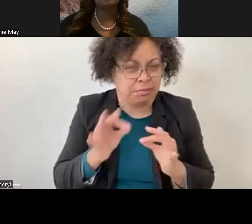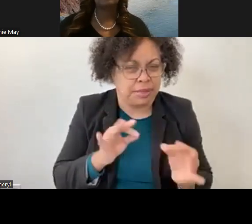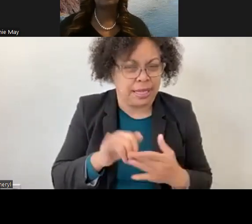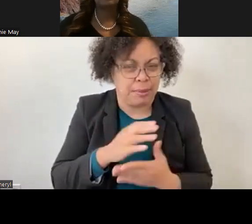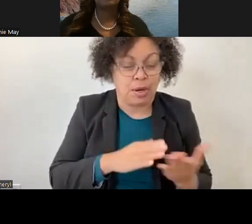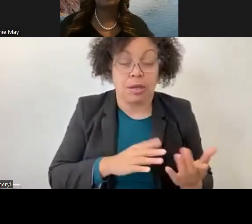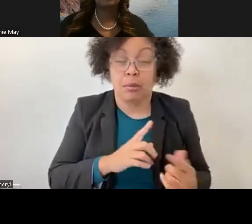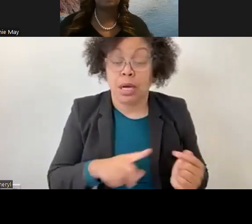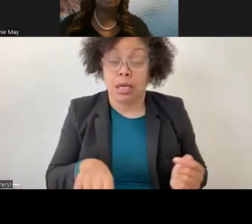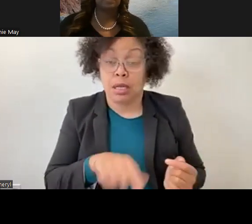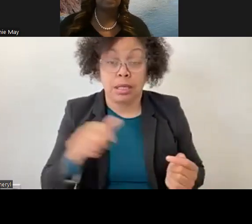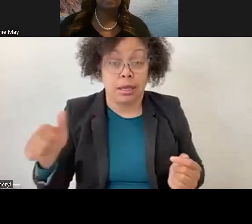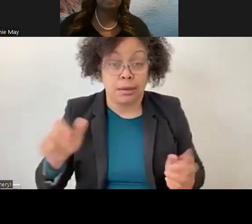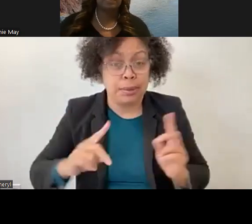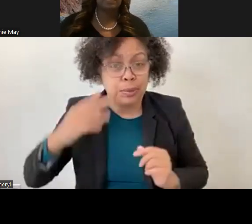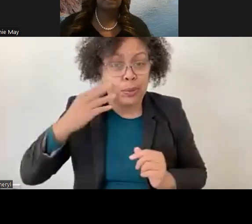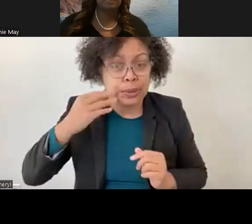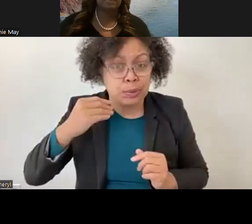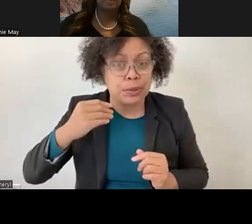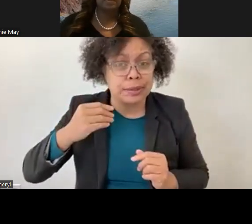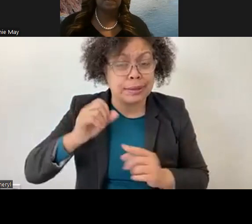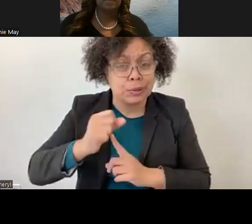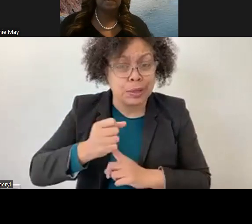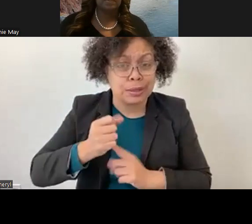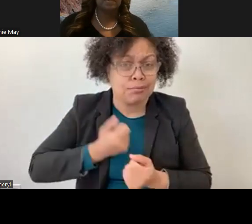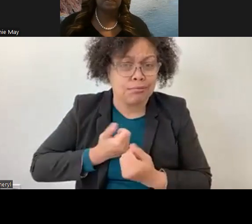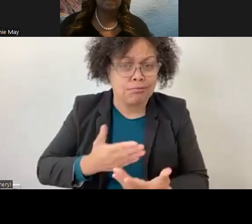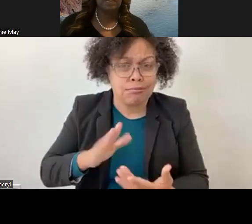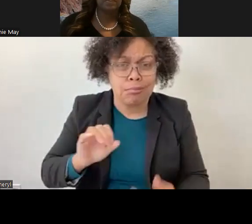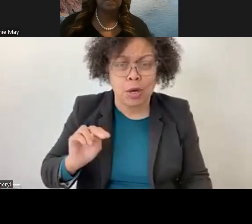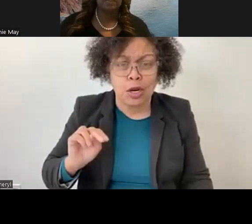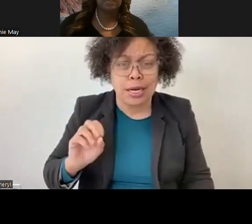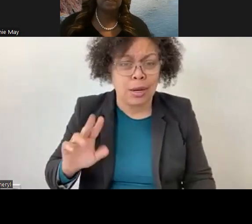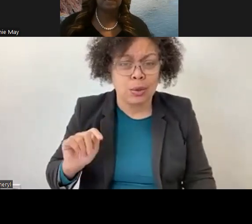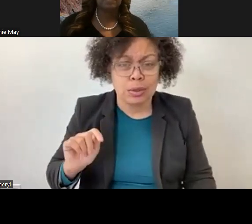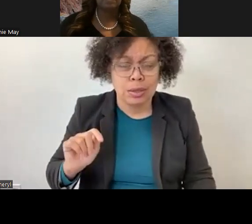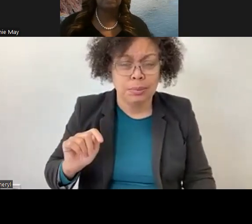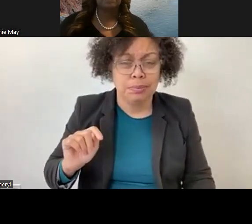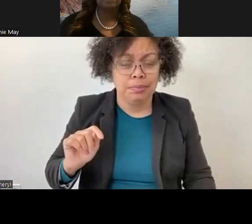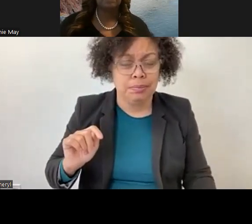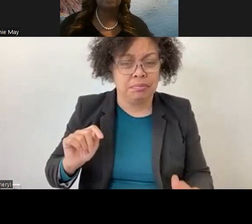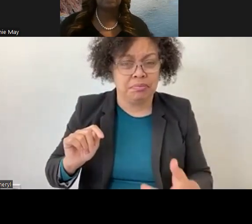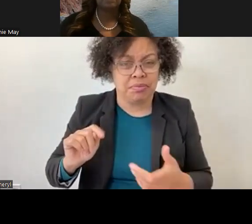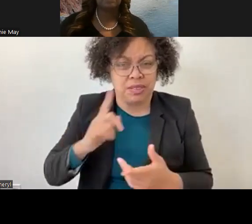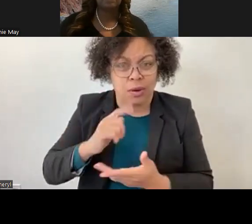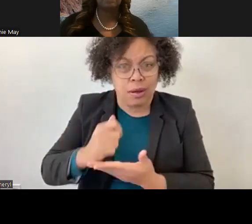that you can share about the way that burnout shows up for the public health